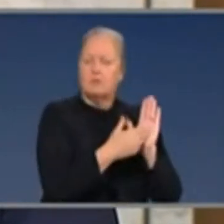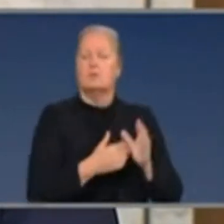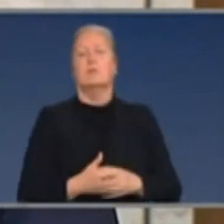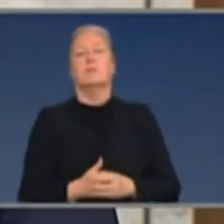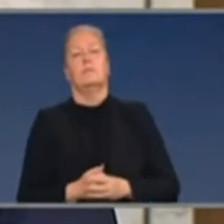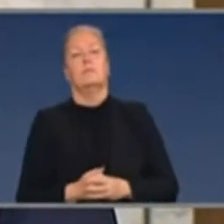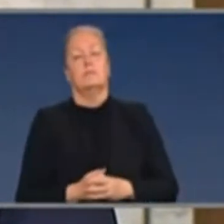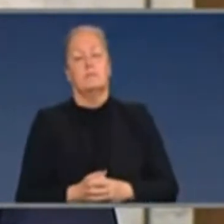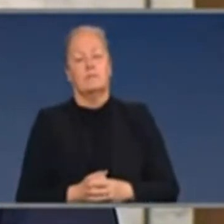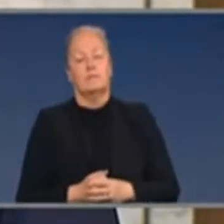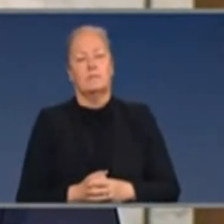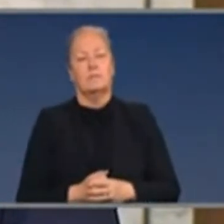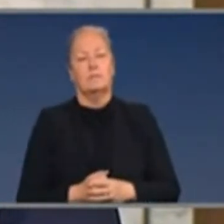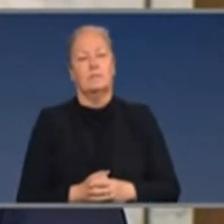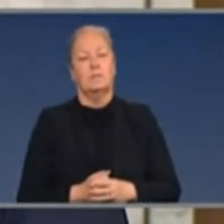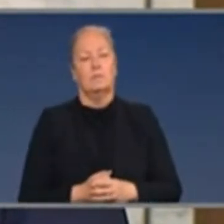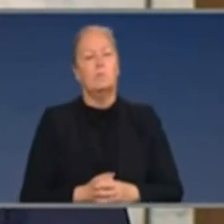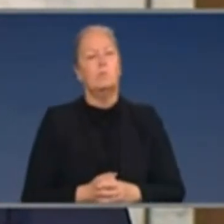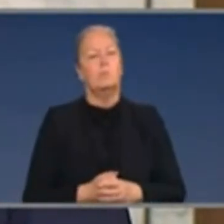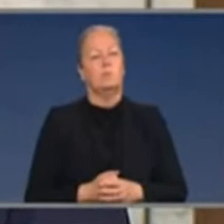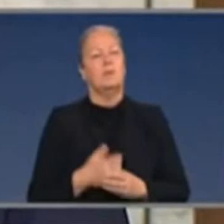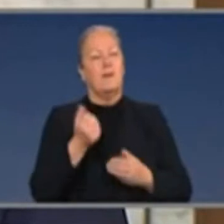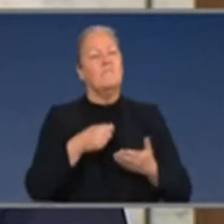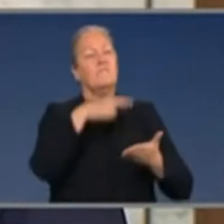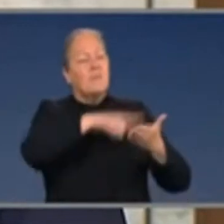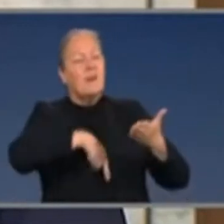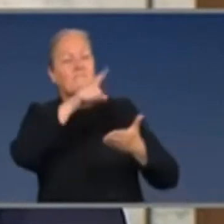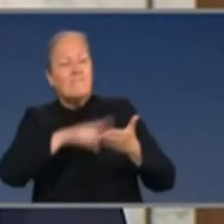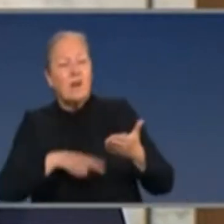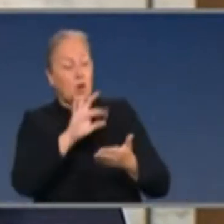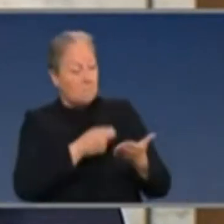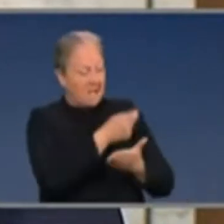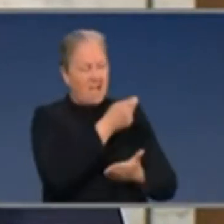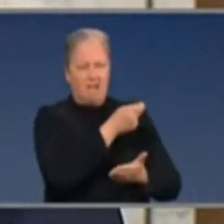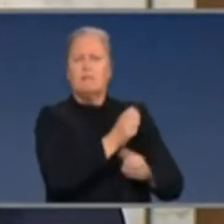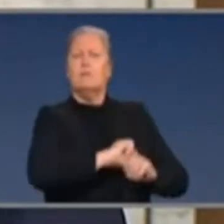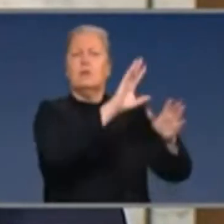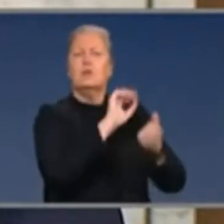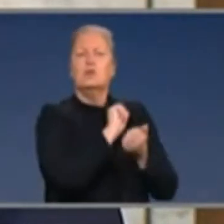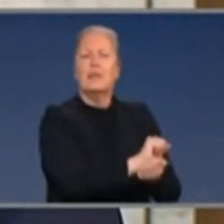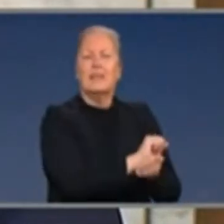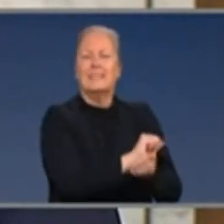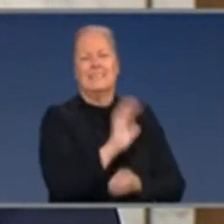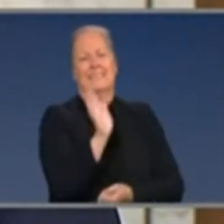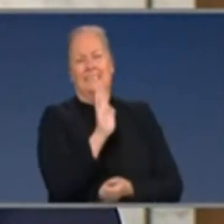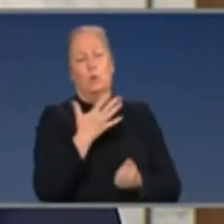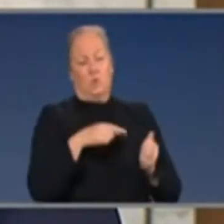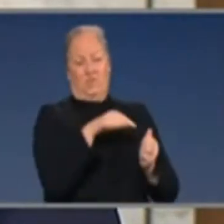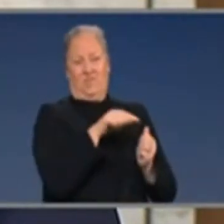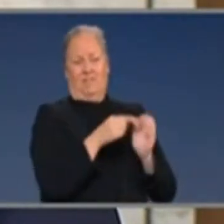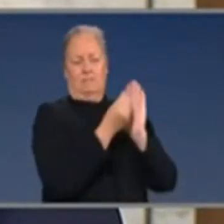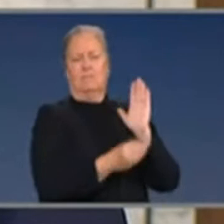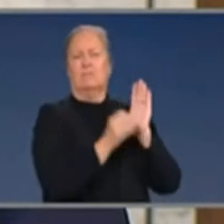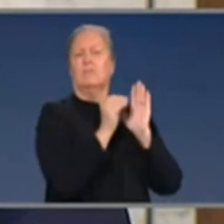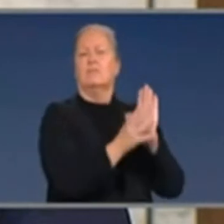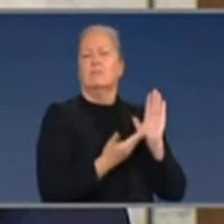for fine defaults. That's a major shift because you're releasing, and it's predominantly women, you're releasing mothers back